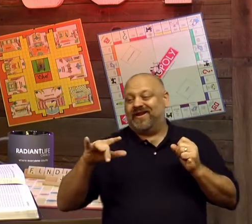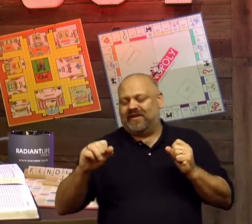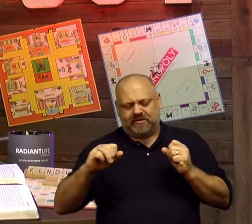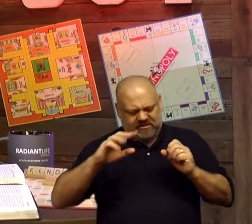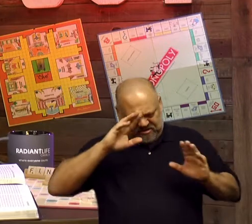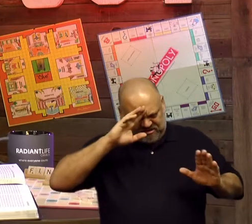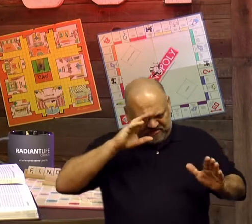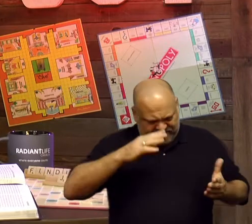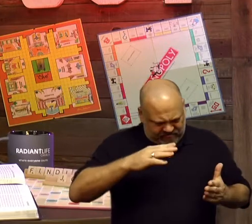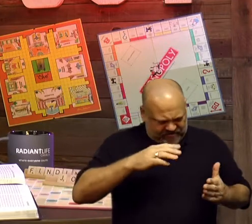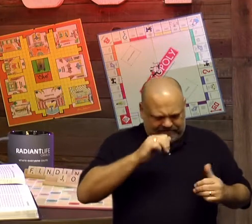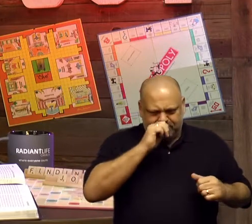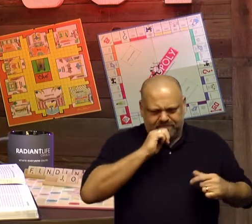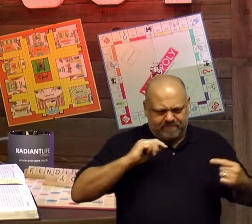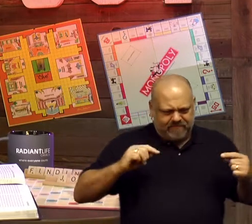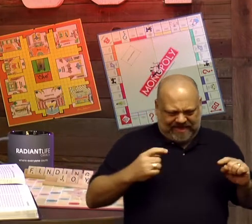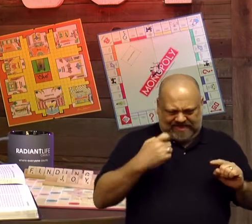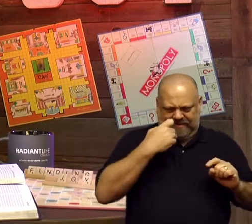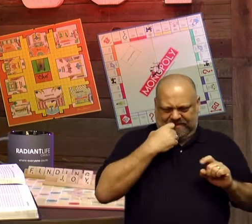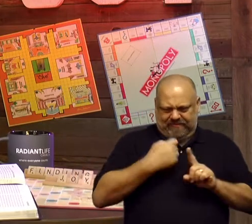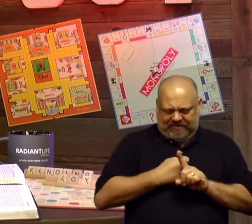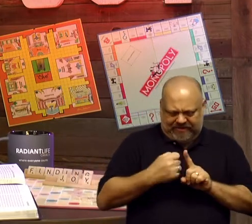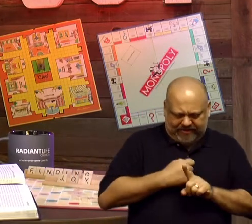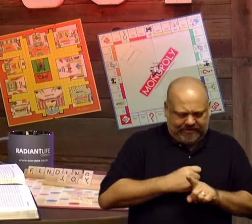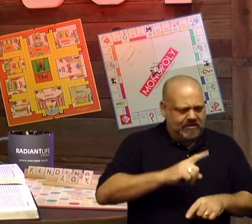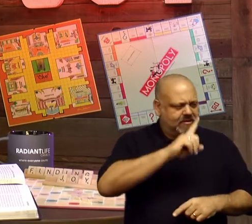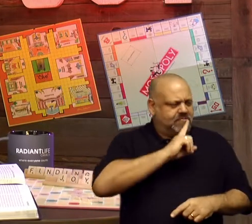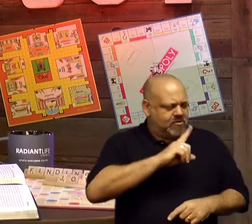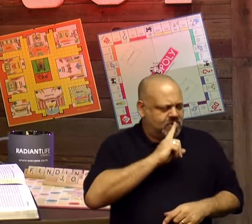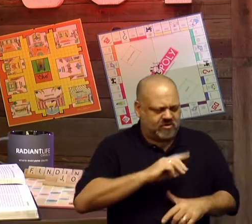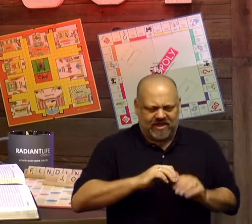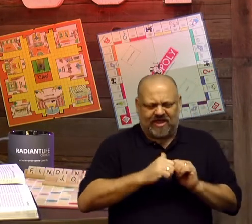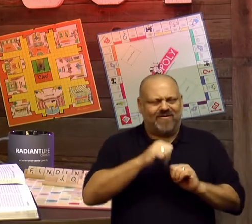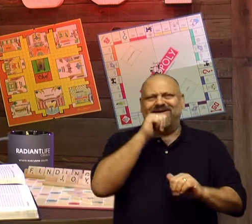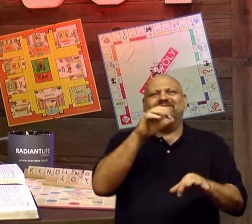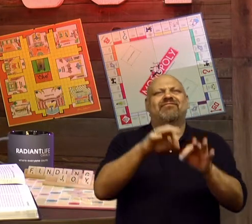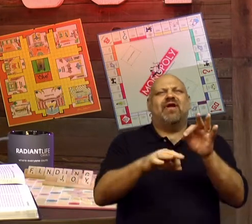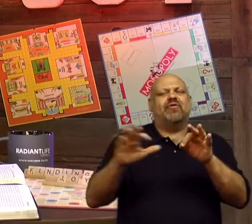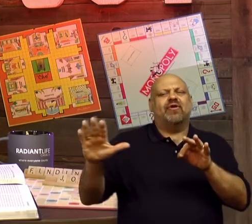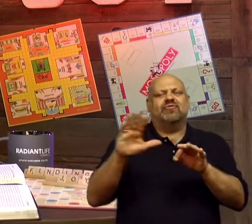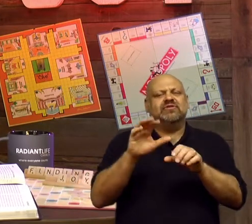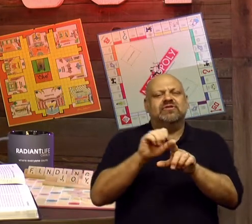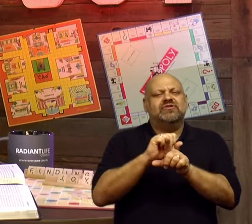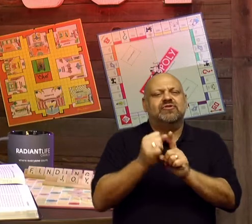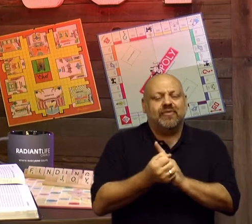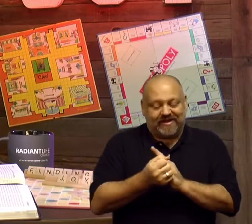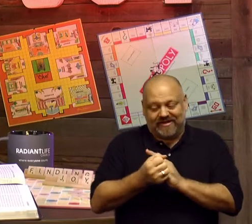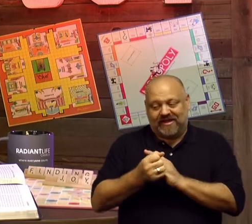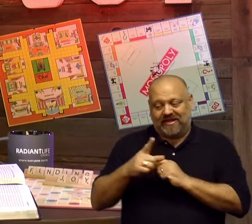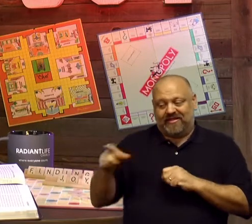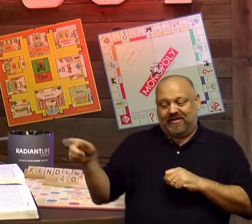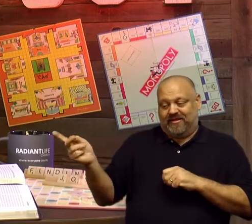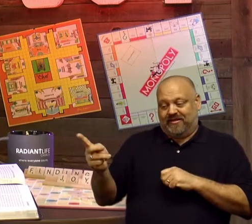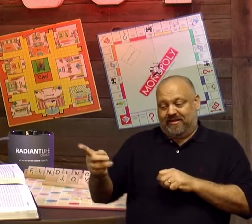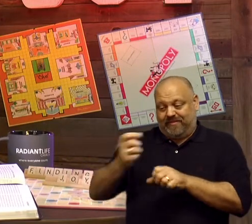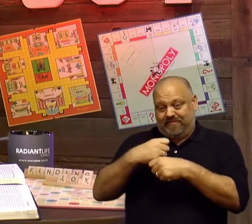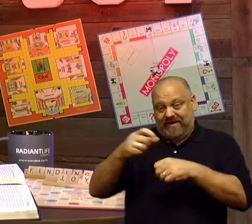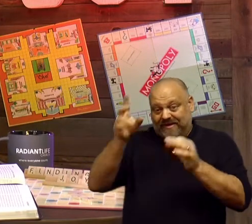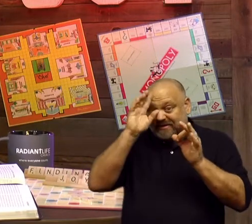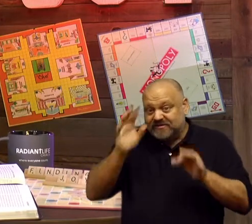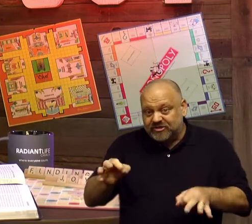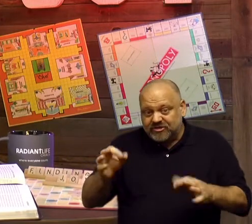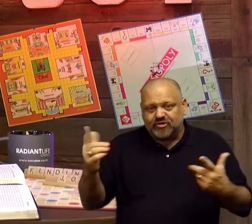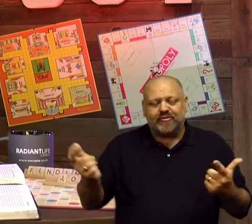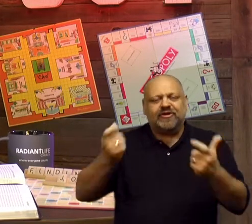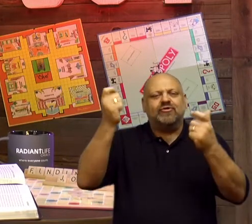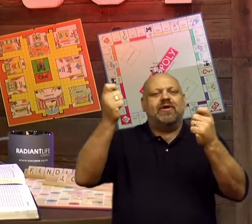Silas, rather than focusing on the pain of their recent beating, the loneliness, or how unfair their situation was, they